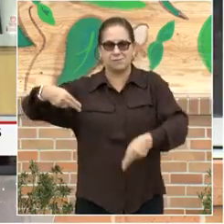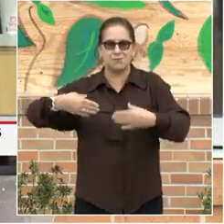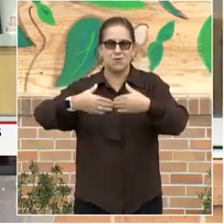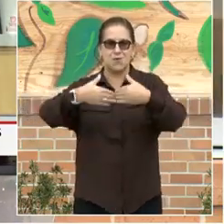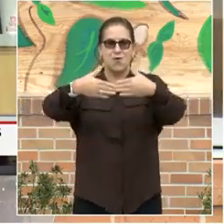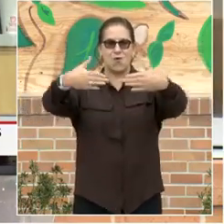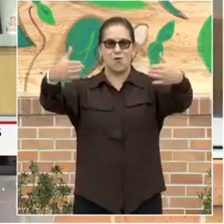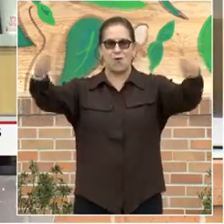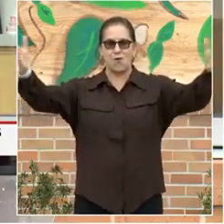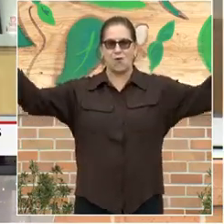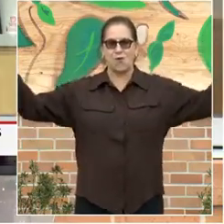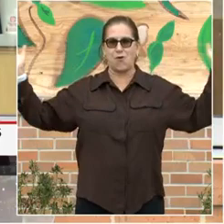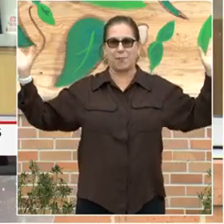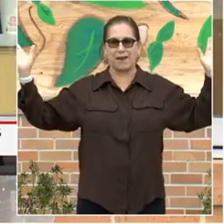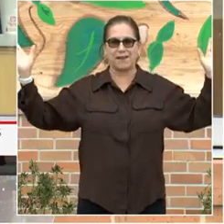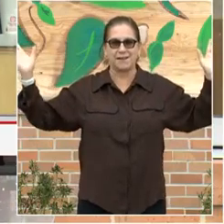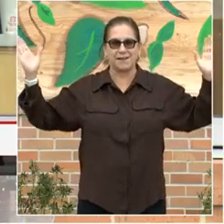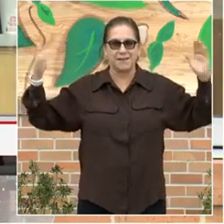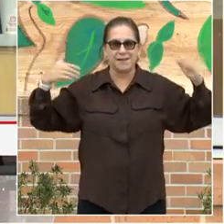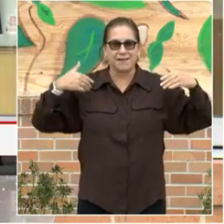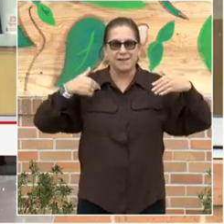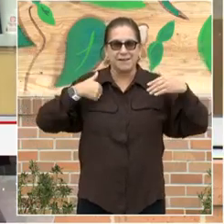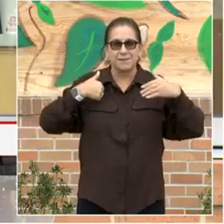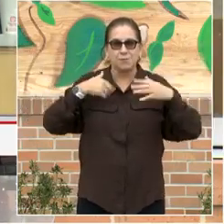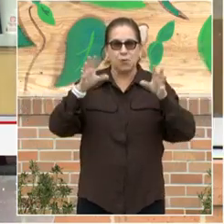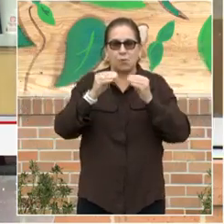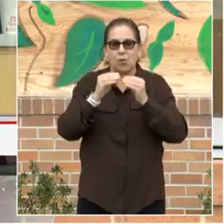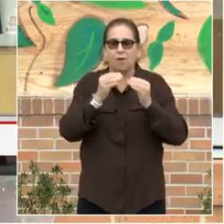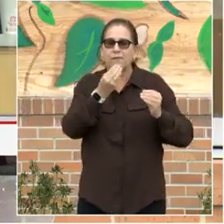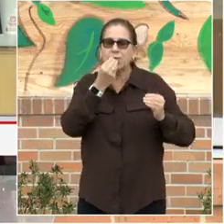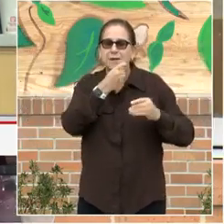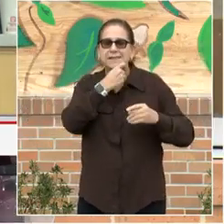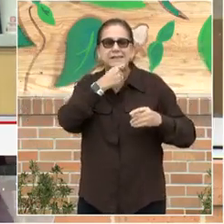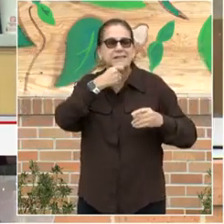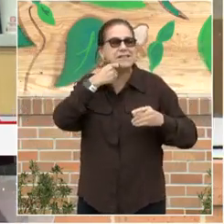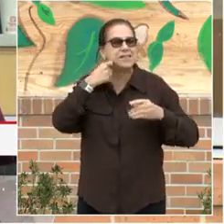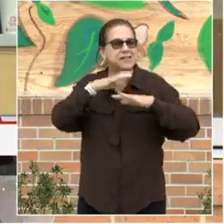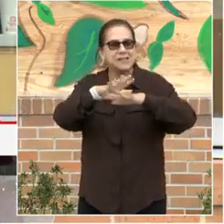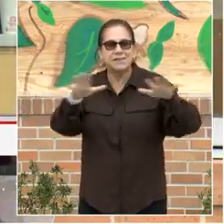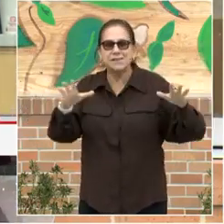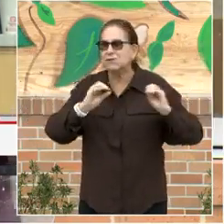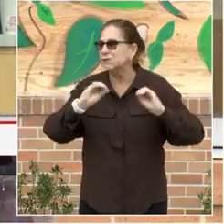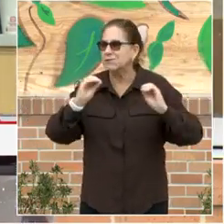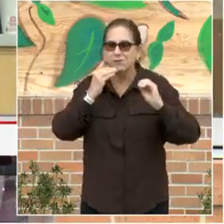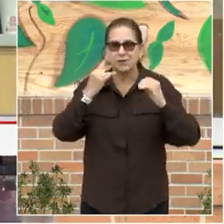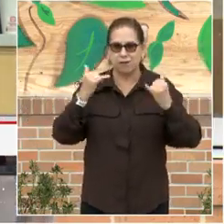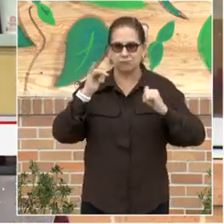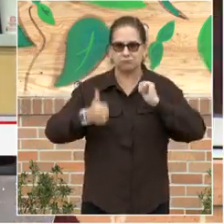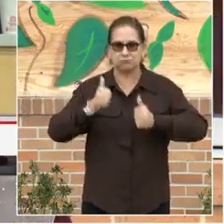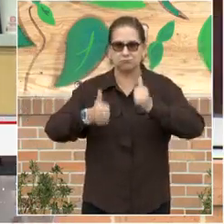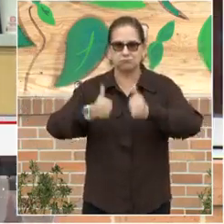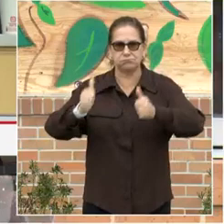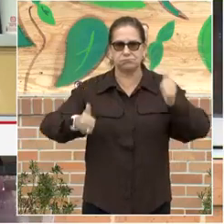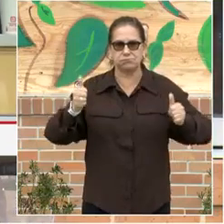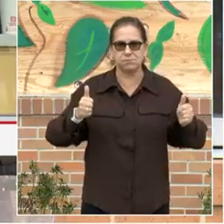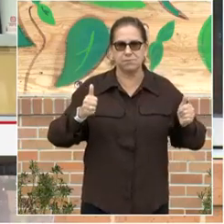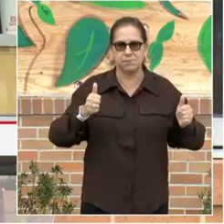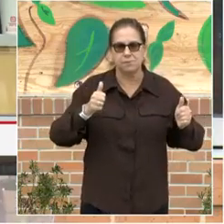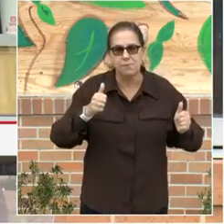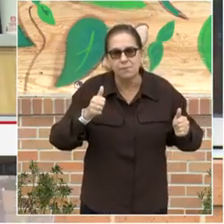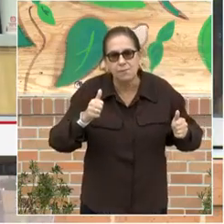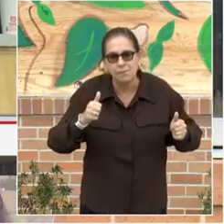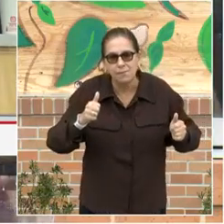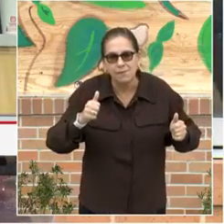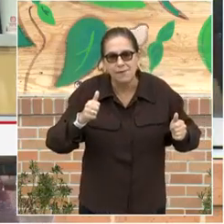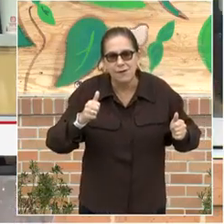here in Ward 8. So don't be fooled by redistricting. Some of the items that are coming into our area because our borders are widening does